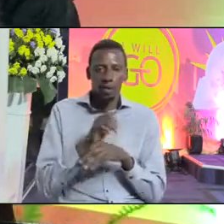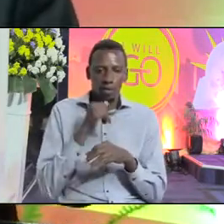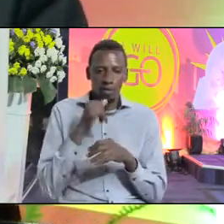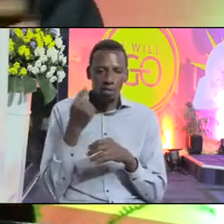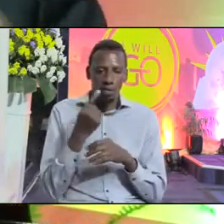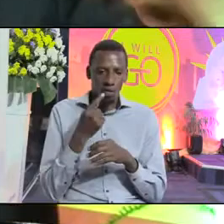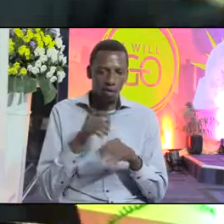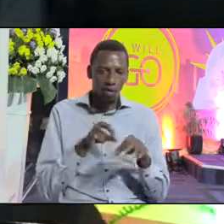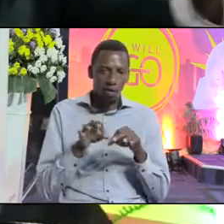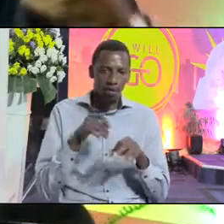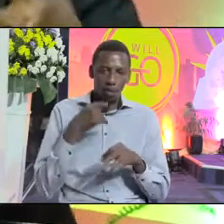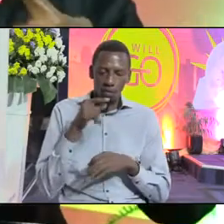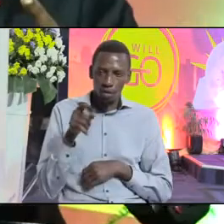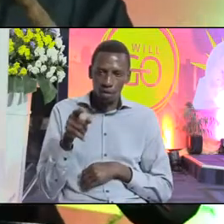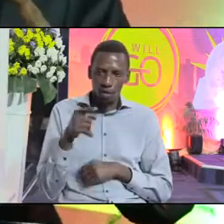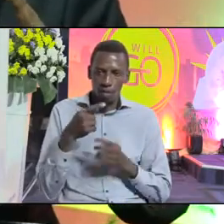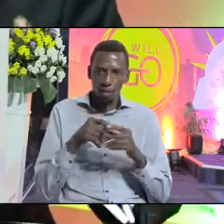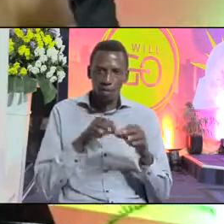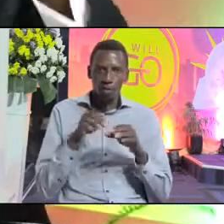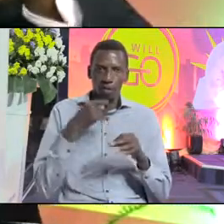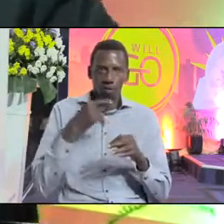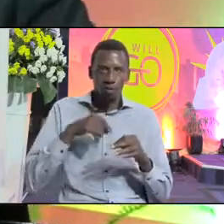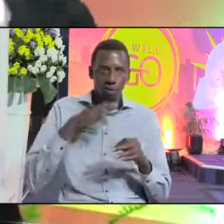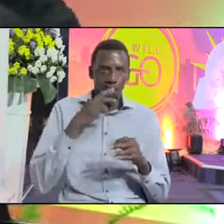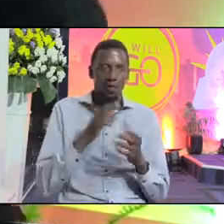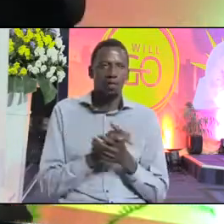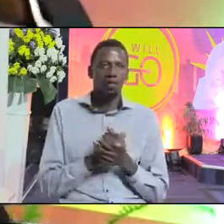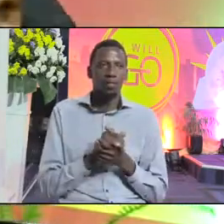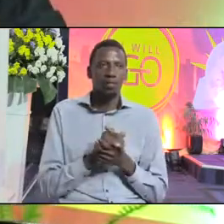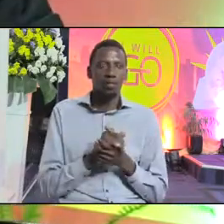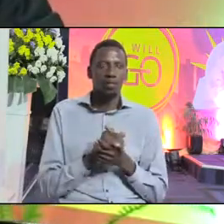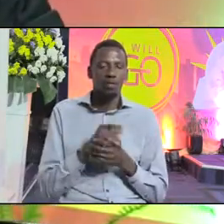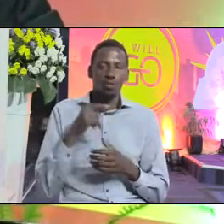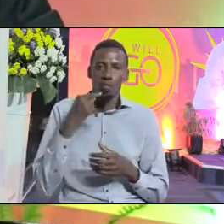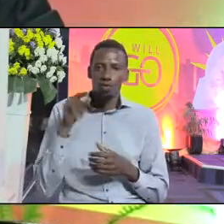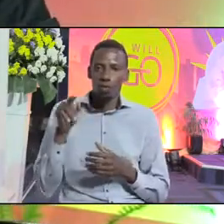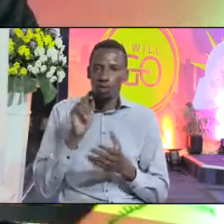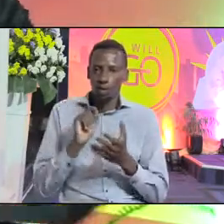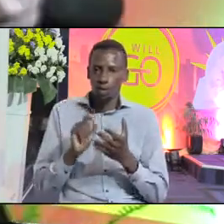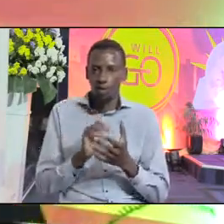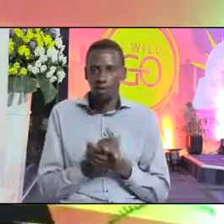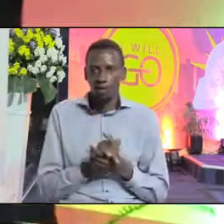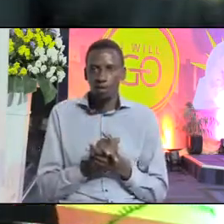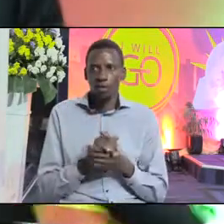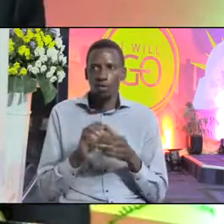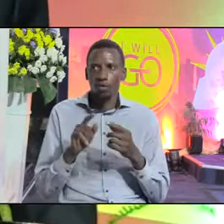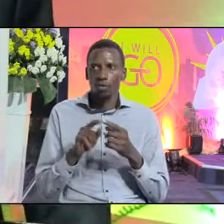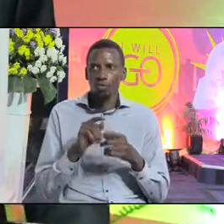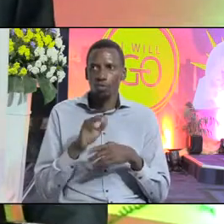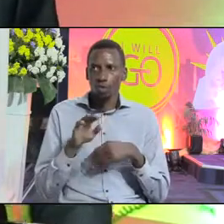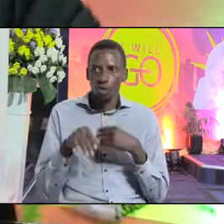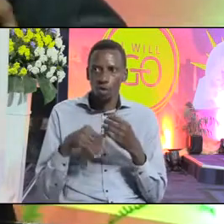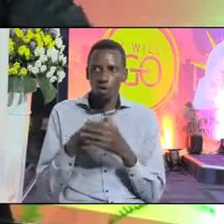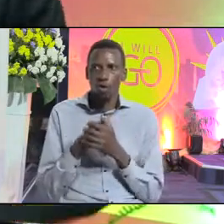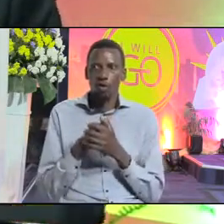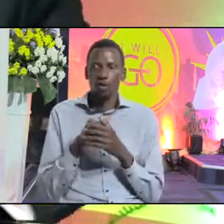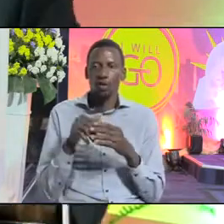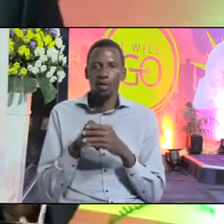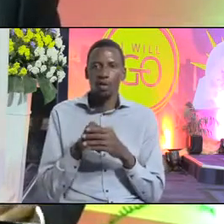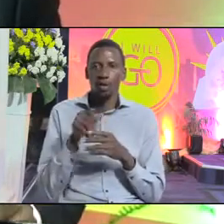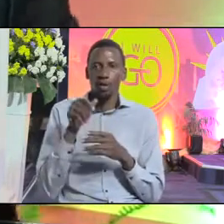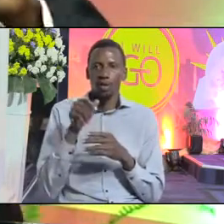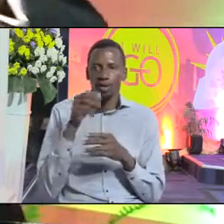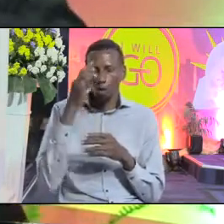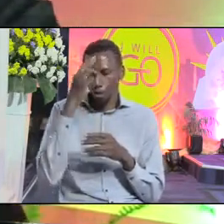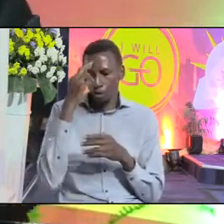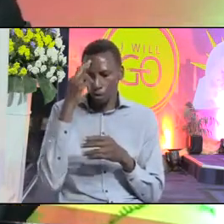but to define who we are and to whom he is writing. To all that be in Rome, beloved